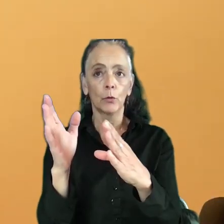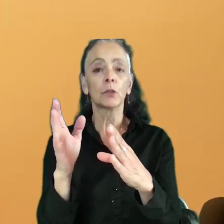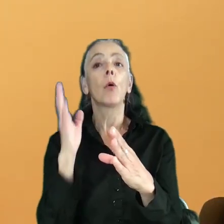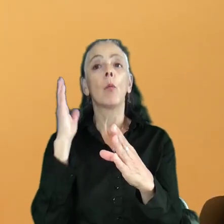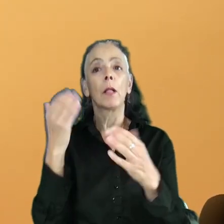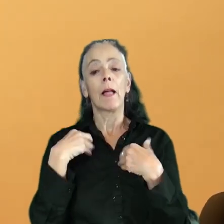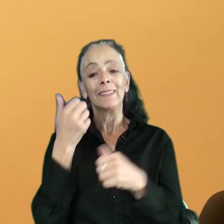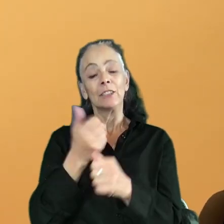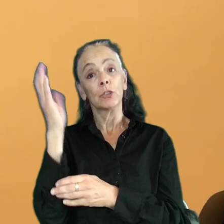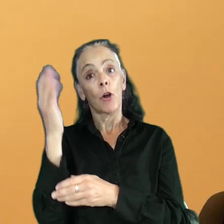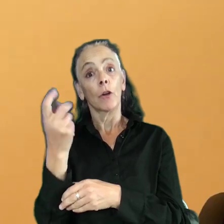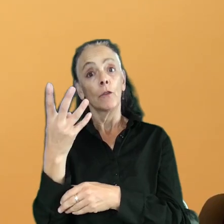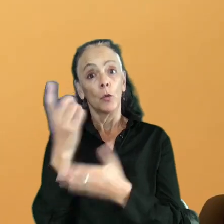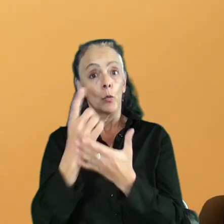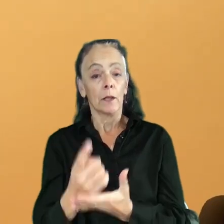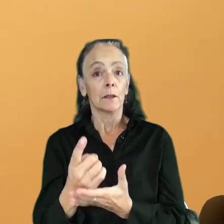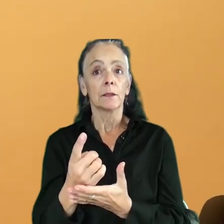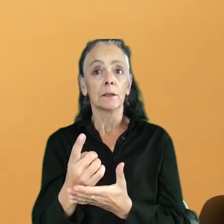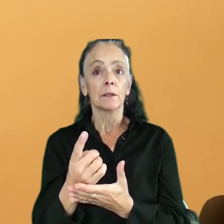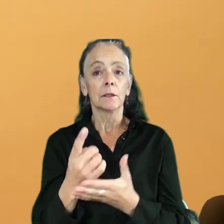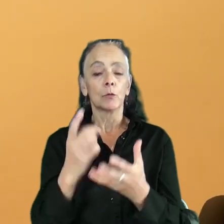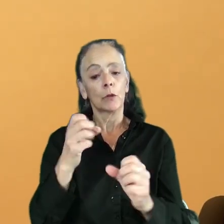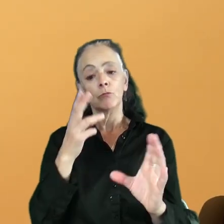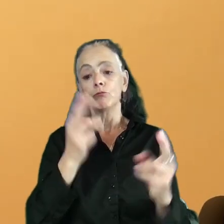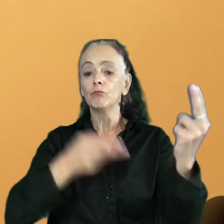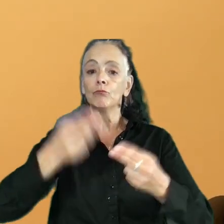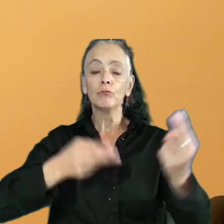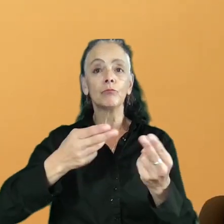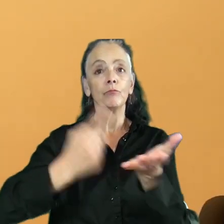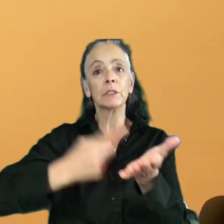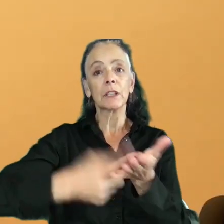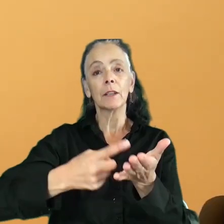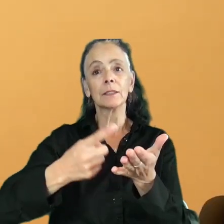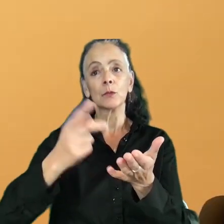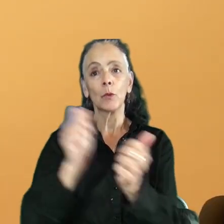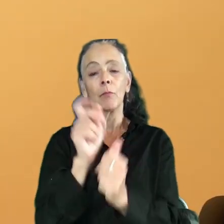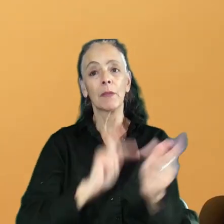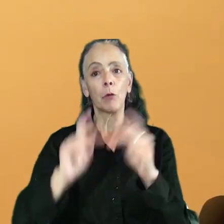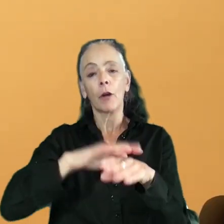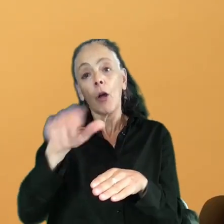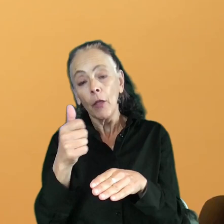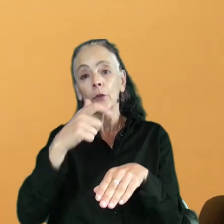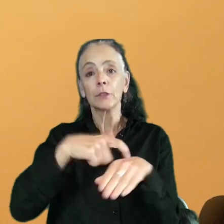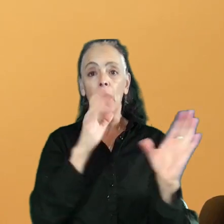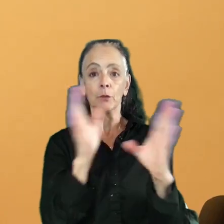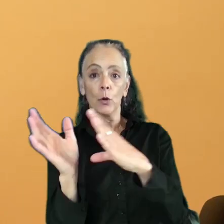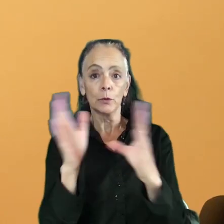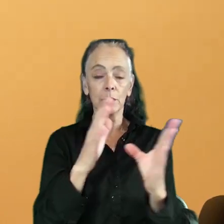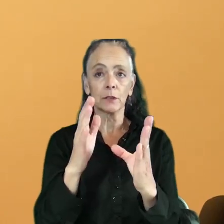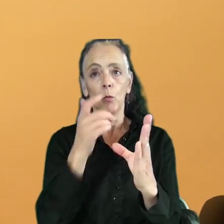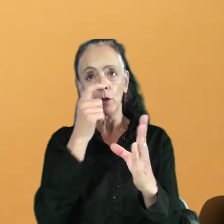weeks so you can join the discussion with people on other time zones that are watching it at a different time